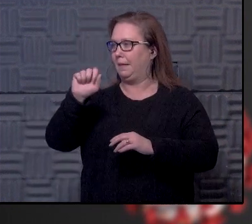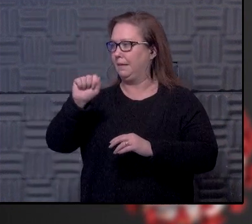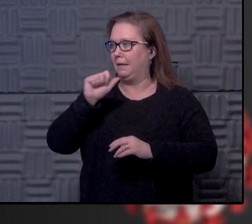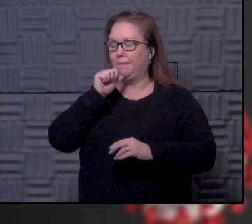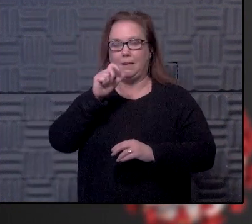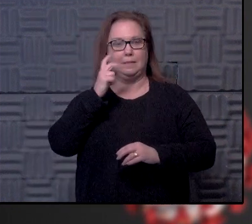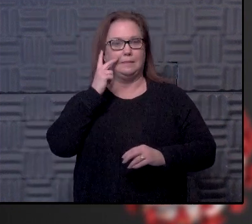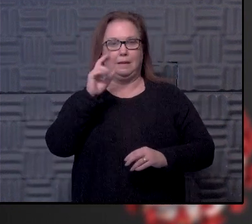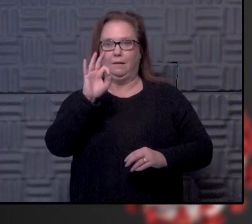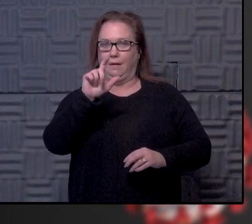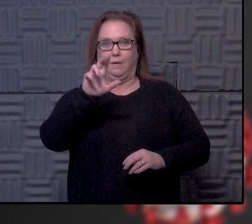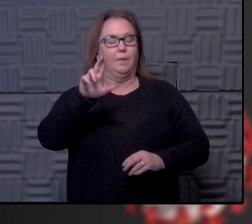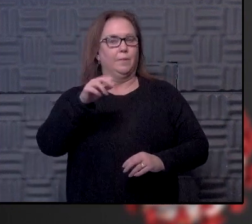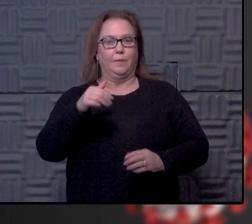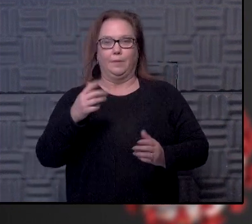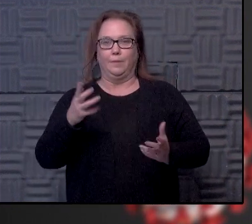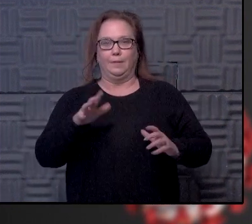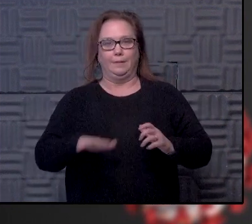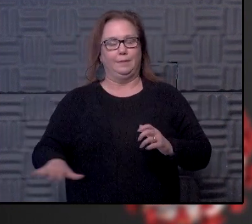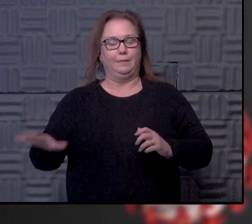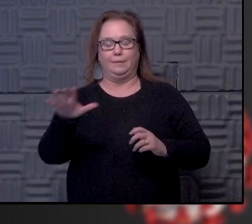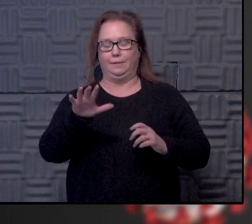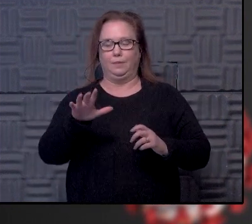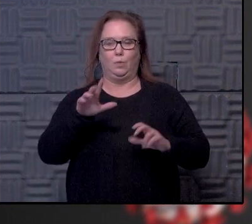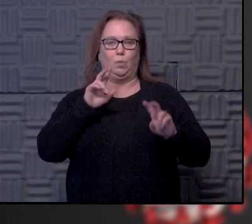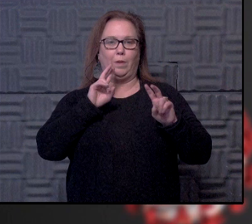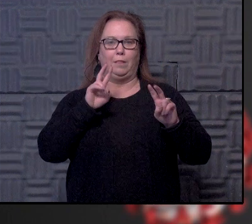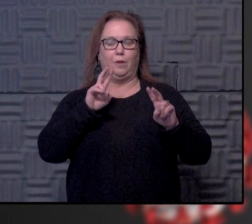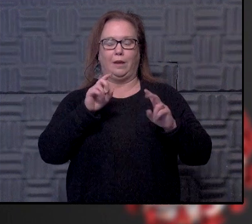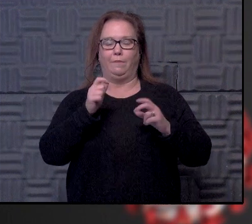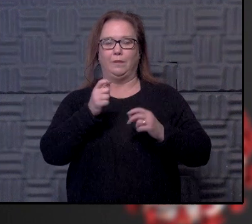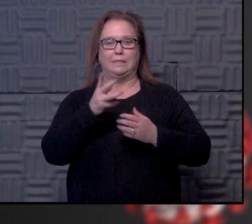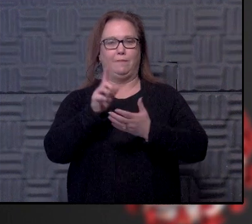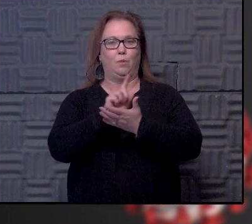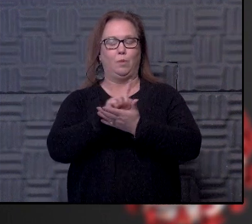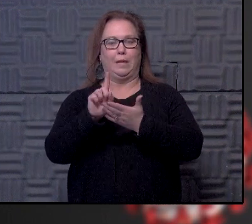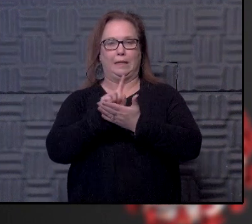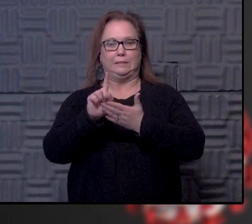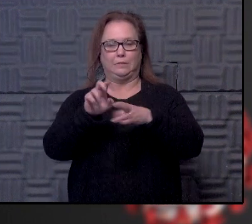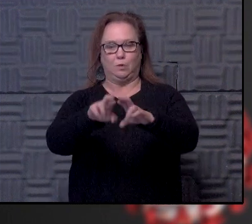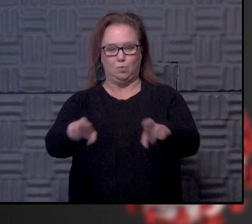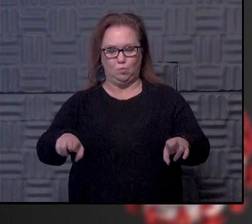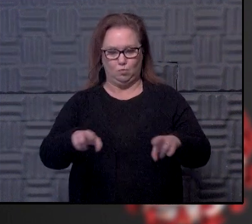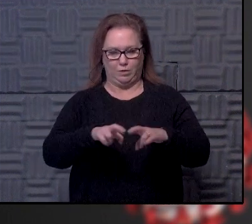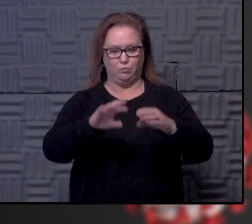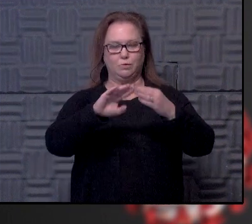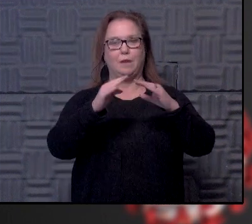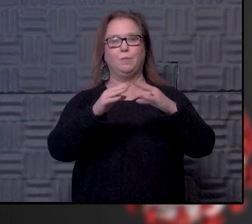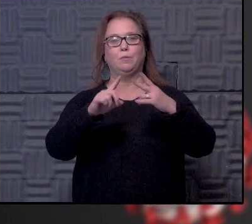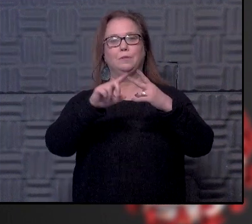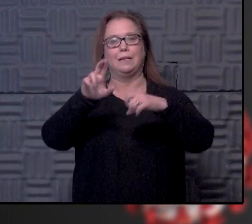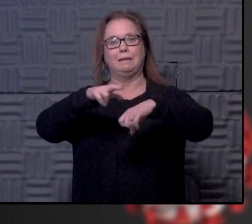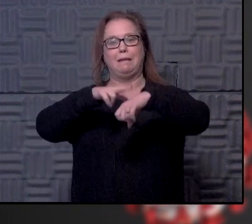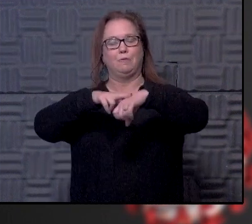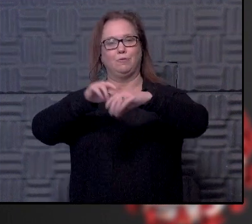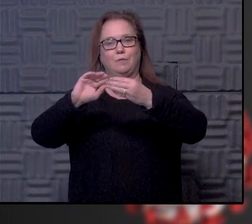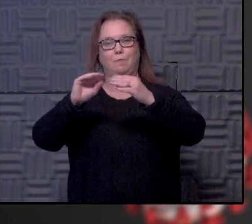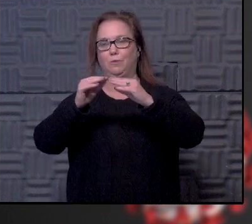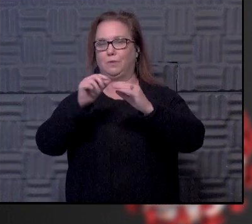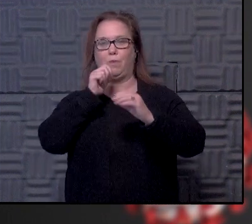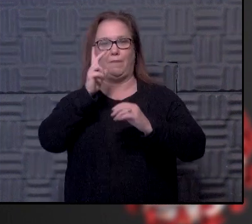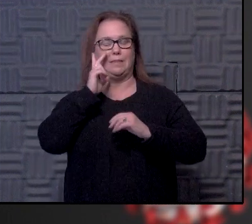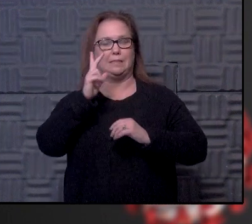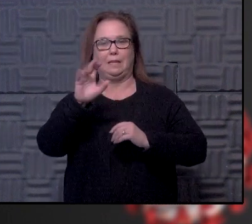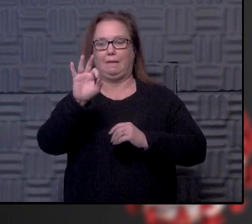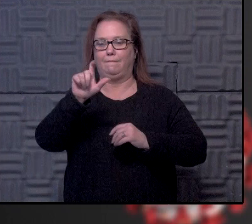far around here. No, and we evaluate this every couple of weeks, looking at the regional and national data, and we really haven't seen a lot